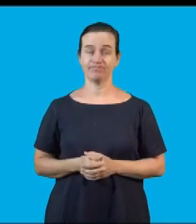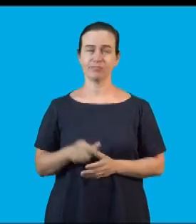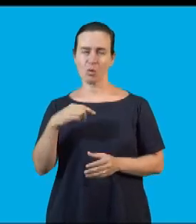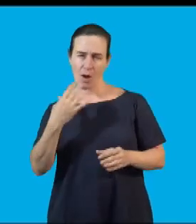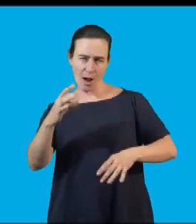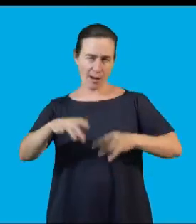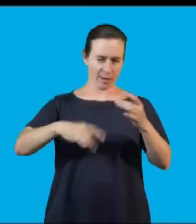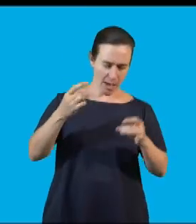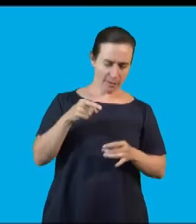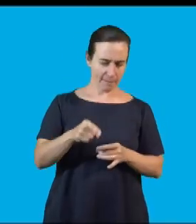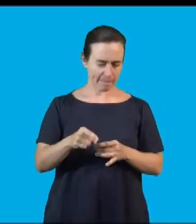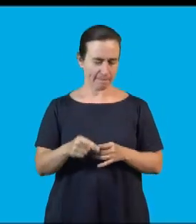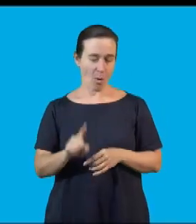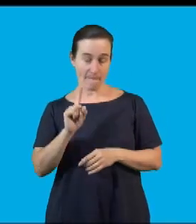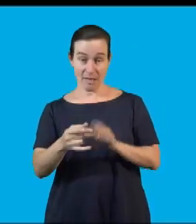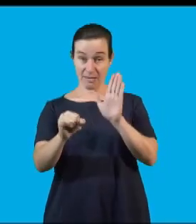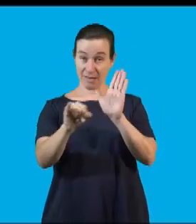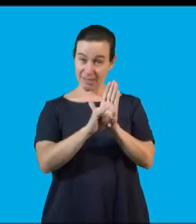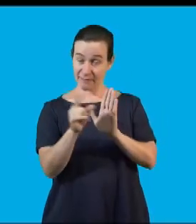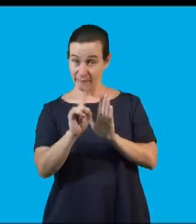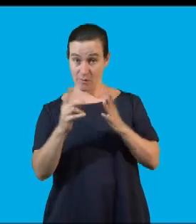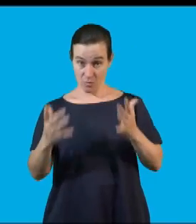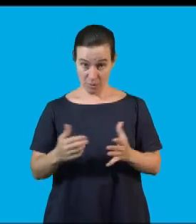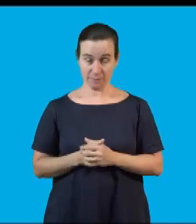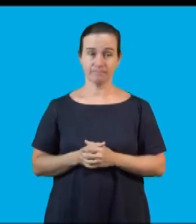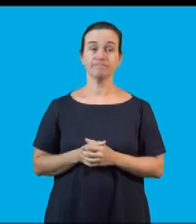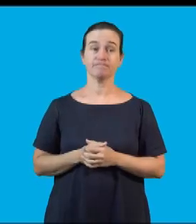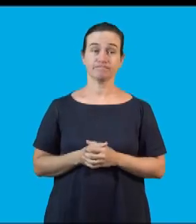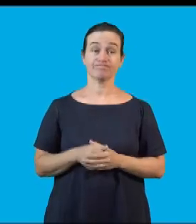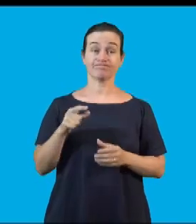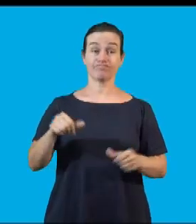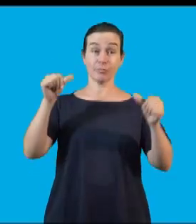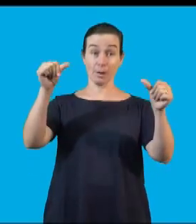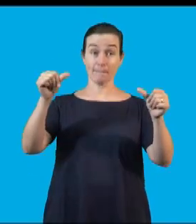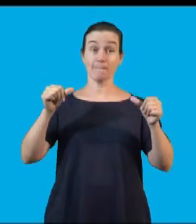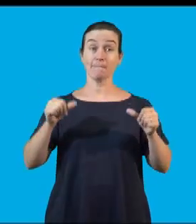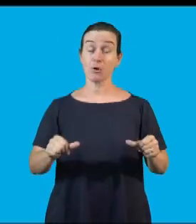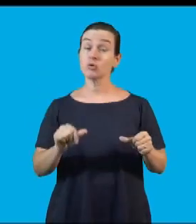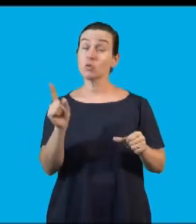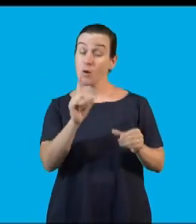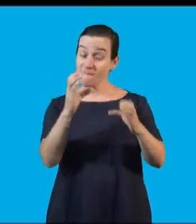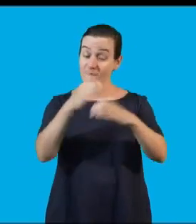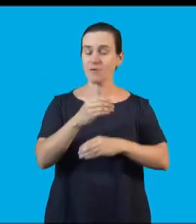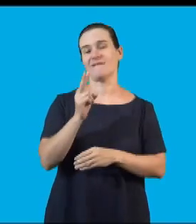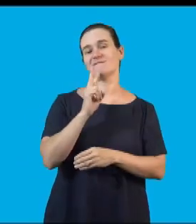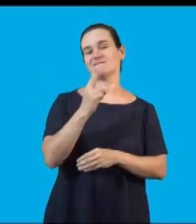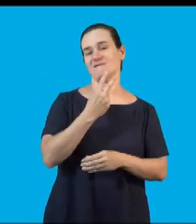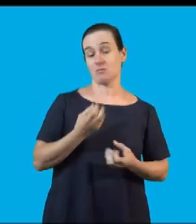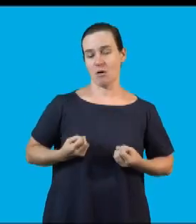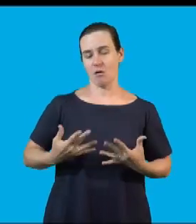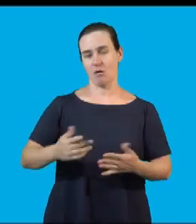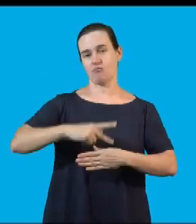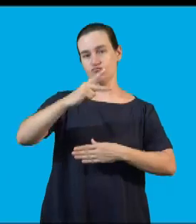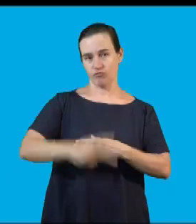When we're unpacking the poster, we should identify some of the following things. The poster is on a vegetable garden